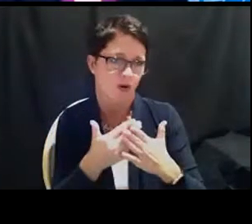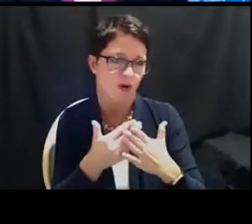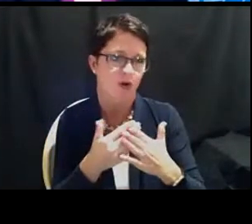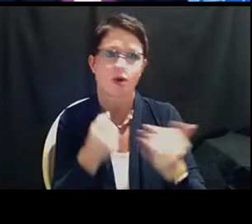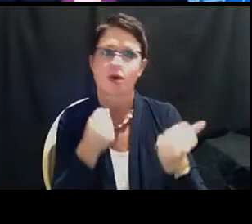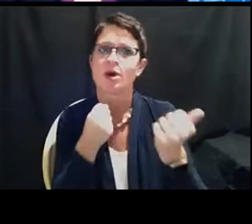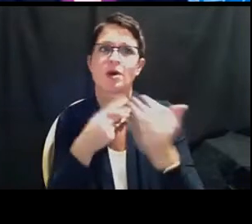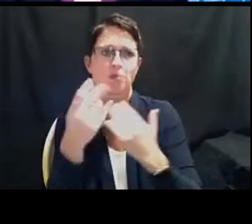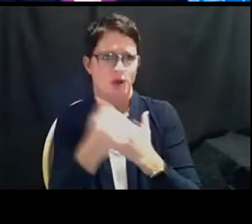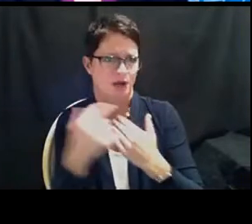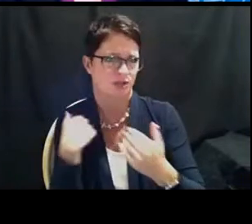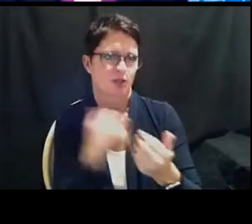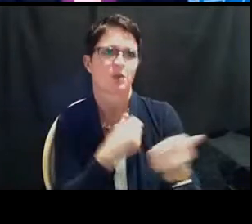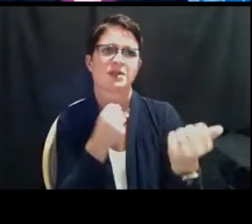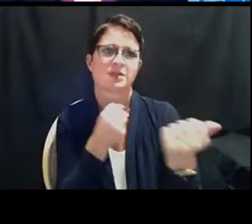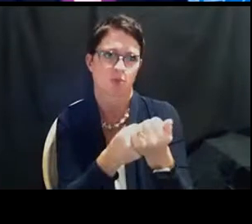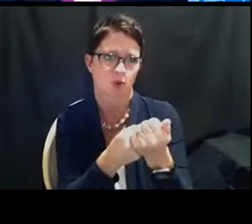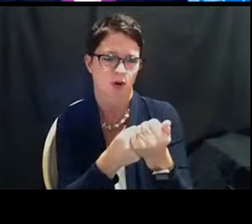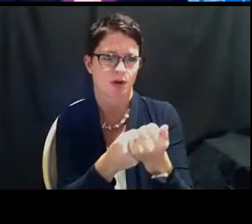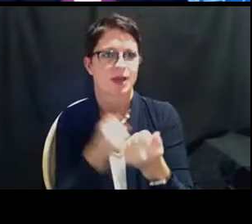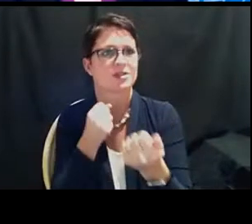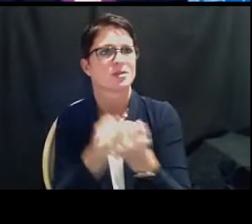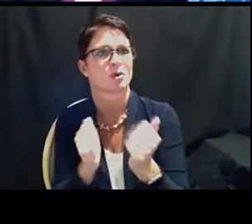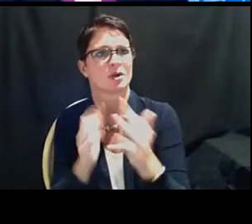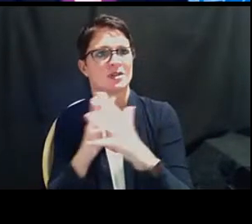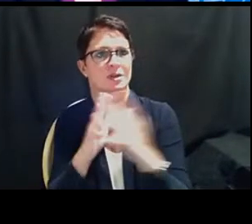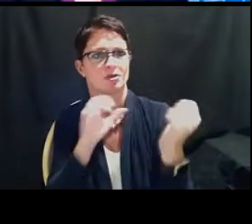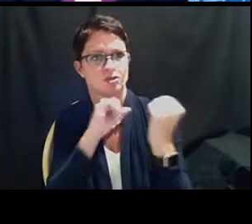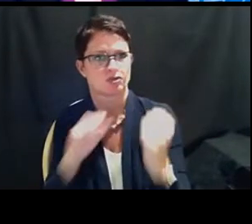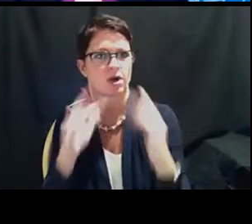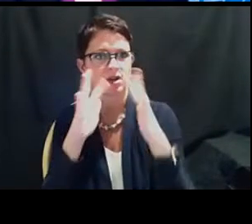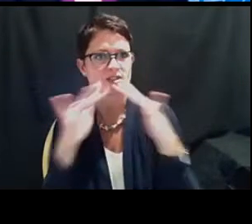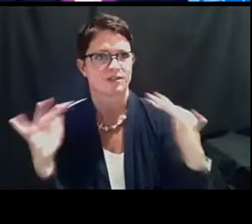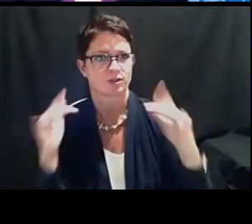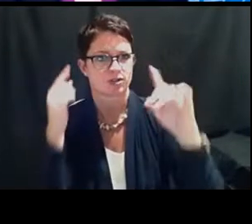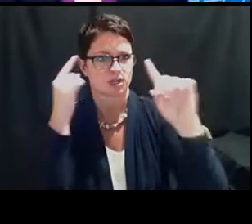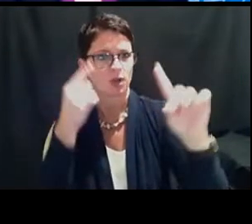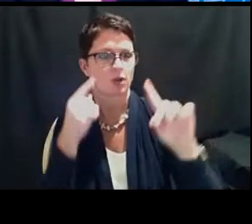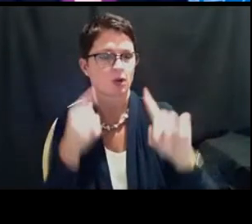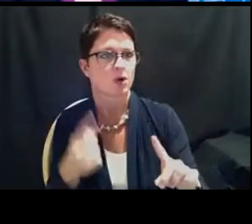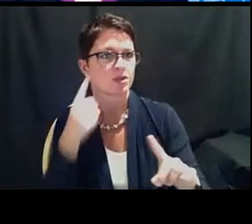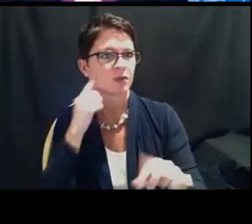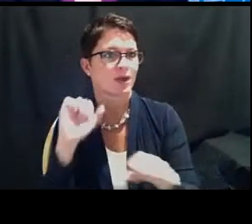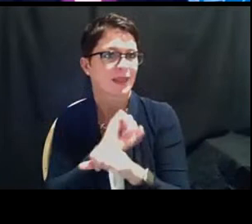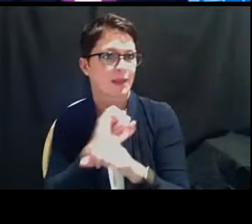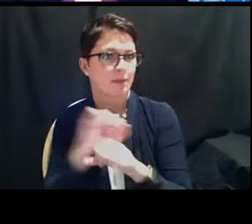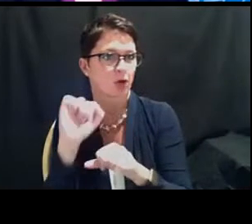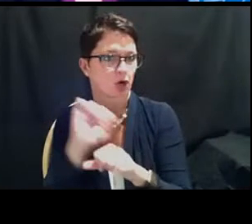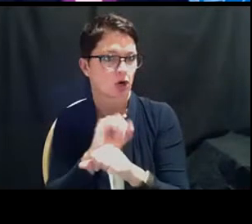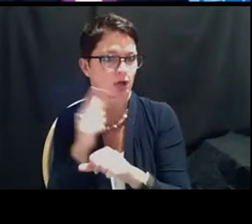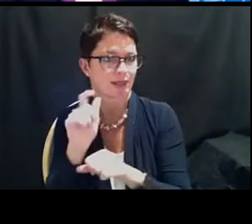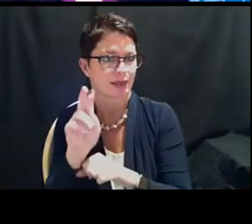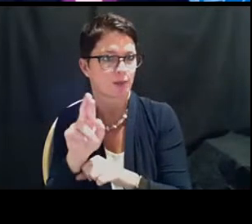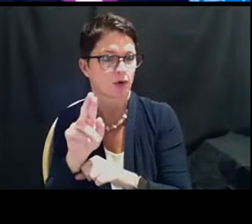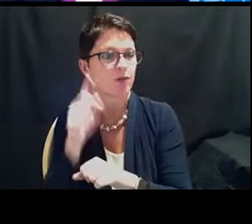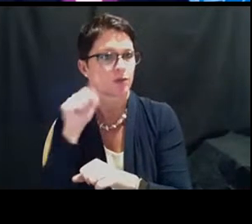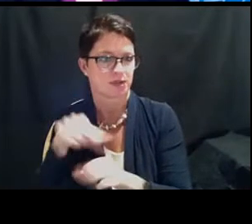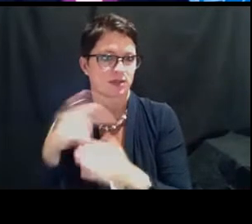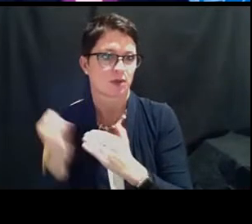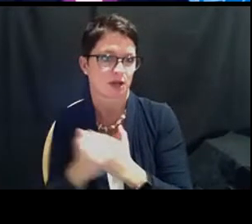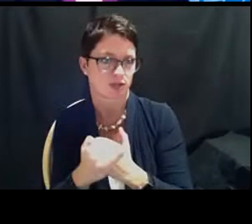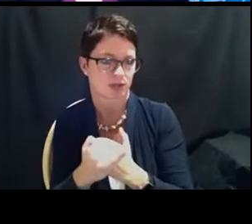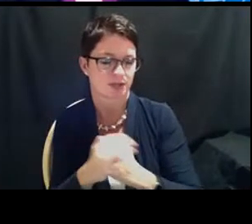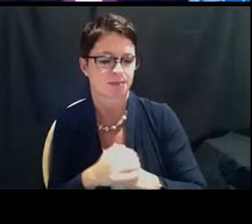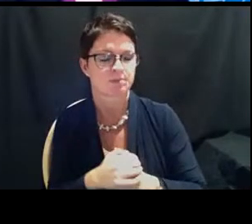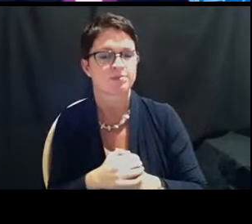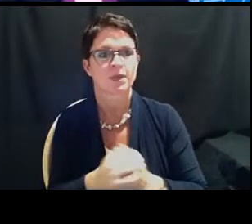support of this project and in support of establishing strong diversity goals for labor on this project. So there